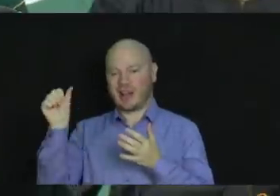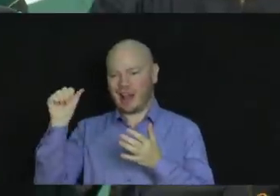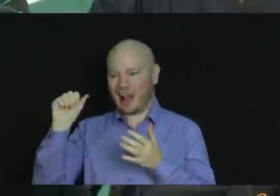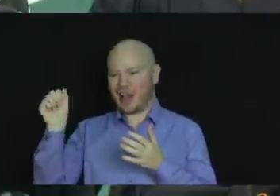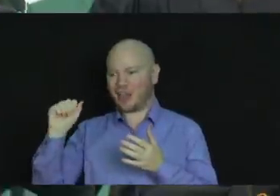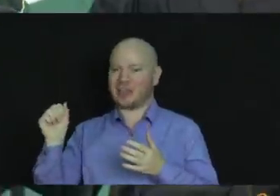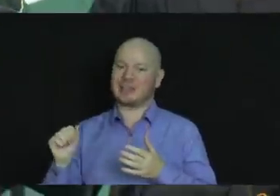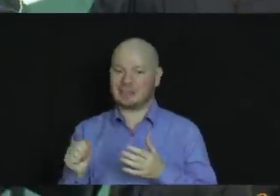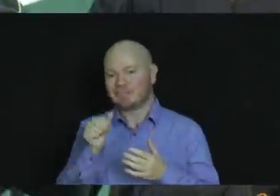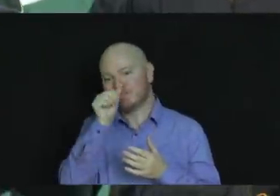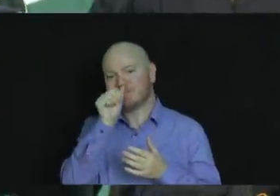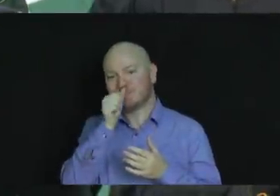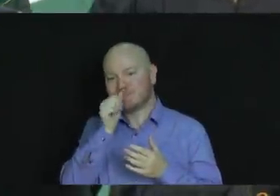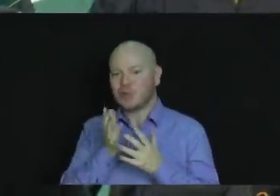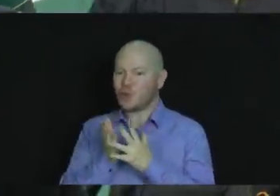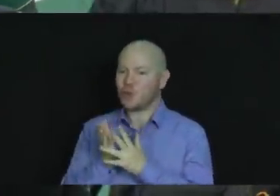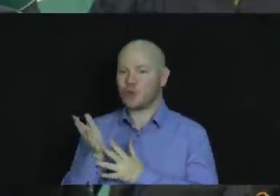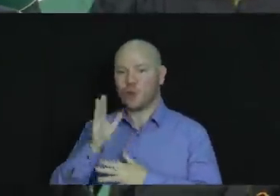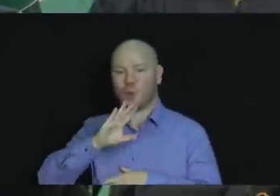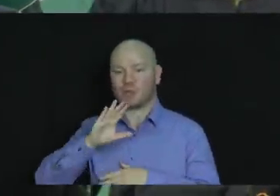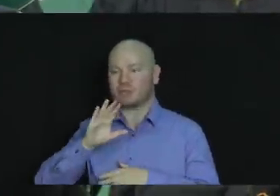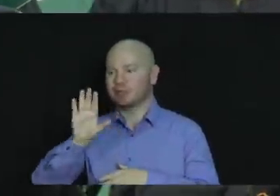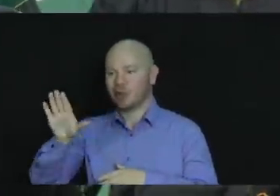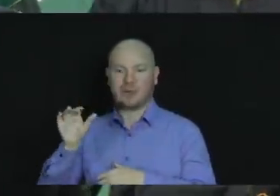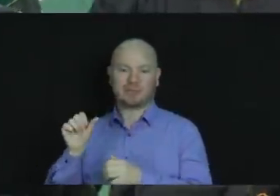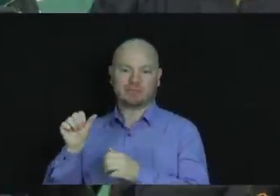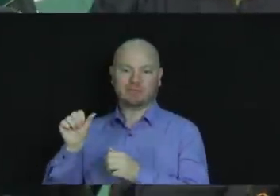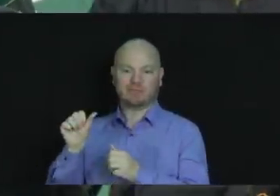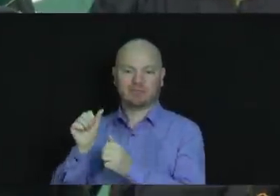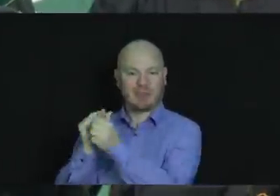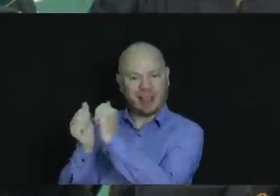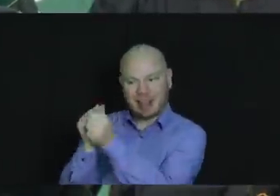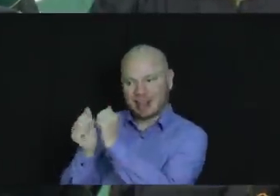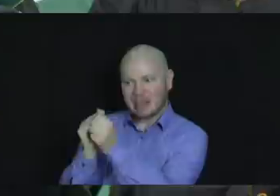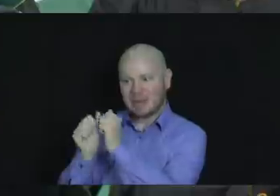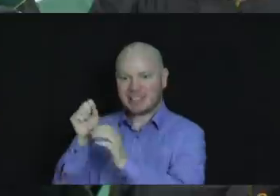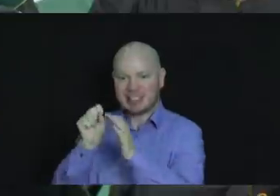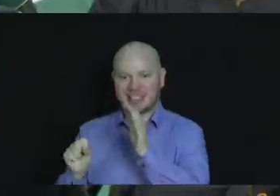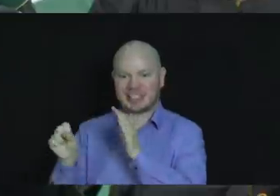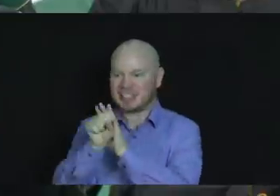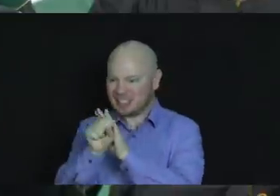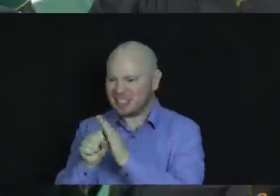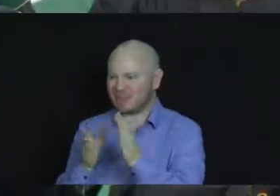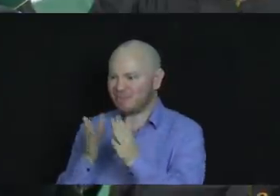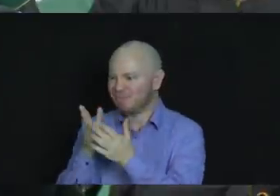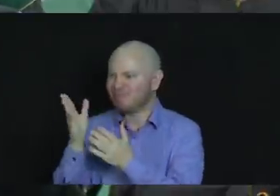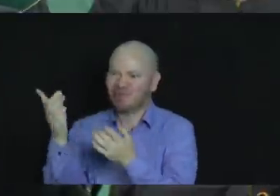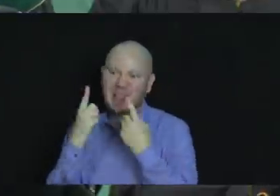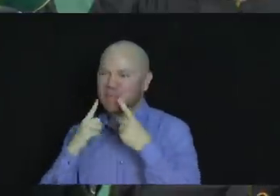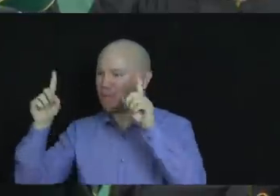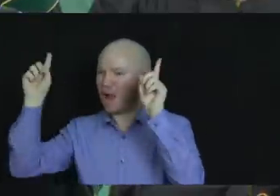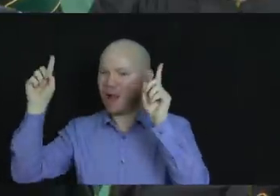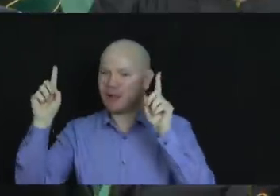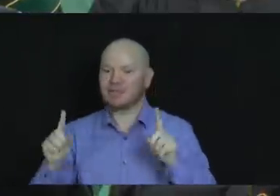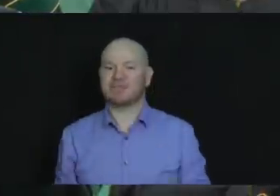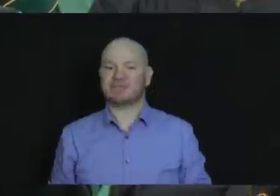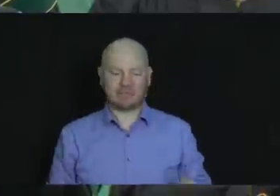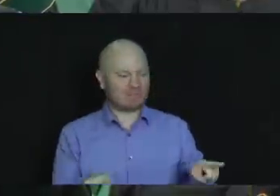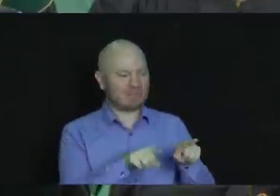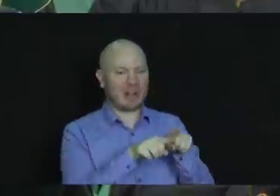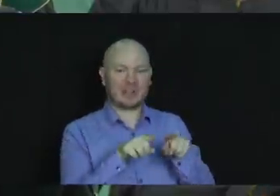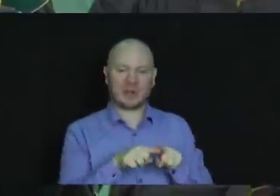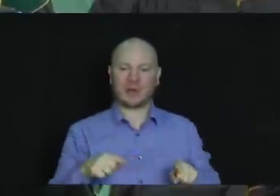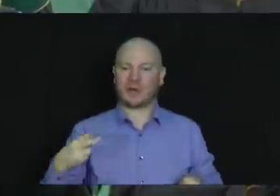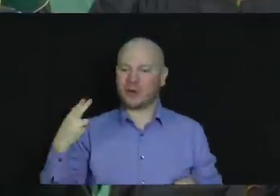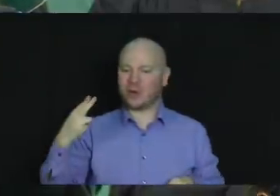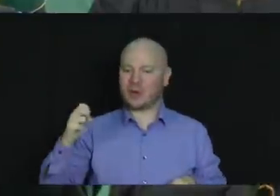excelled in both their athletic and academic performance. Meanwhile, the Herd of Thunder marching band rallied